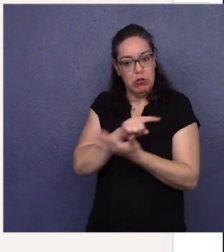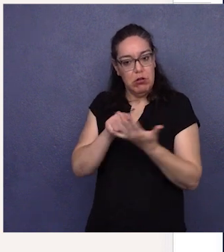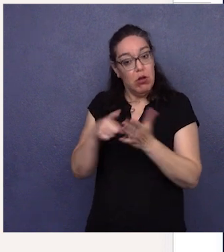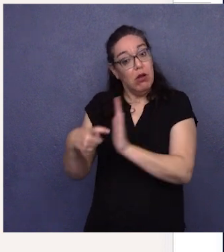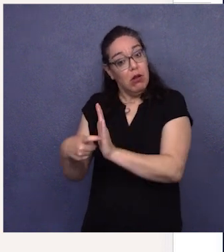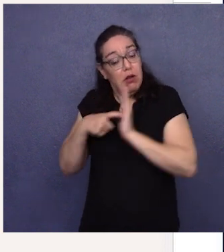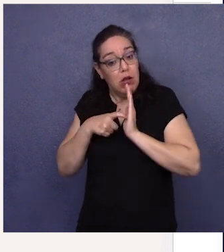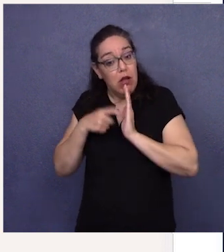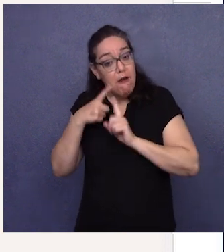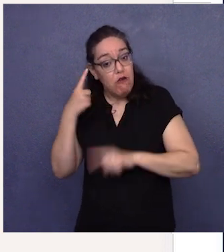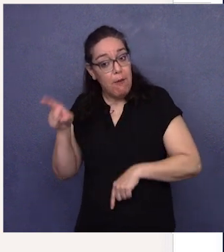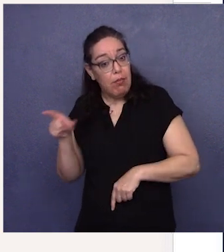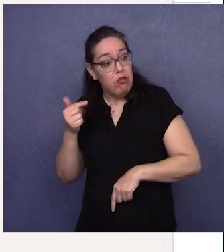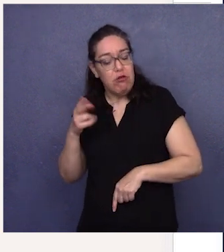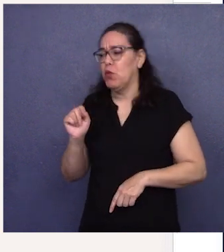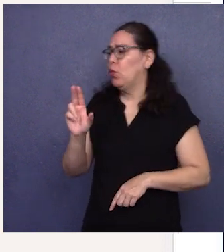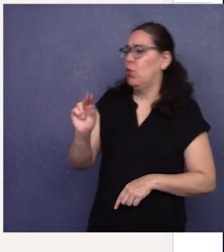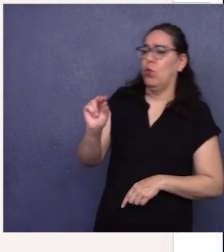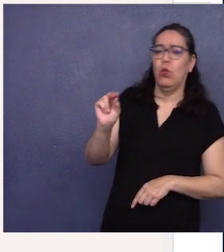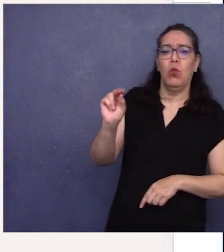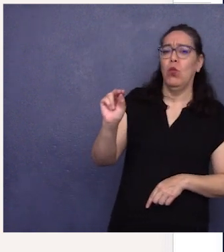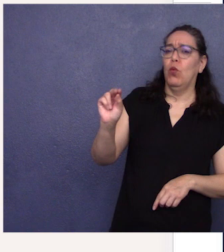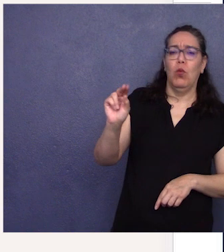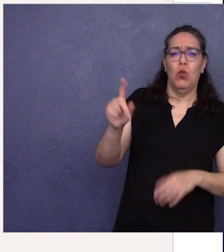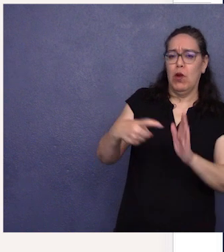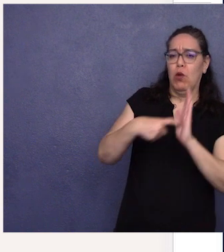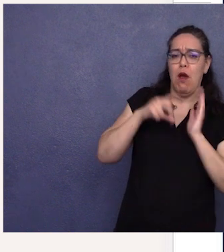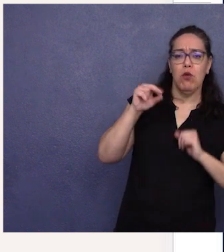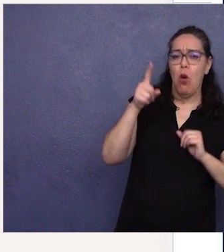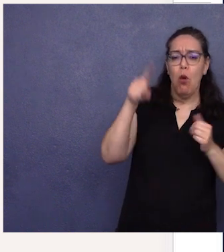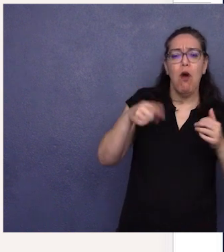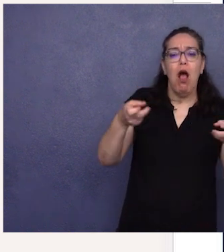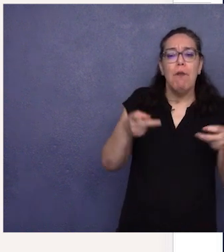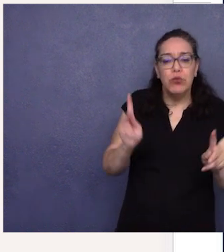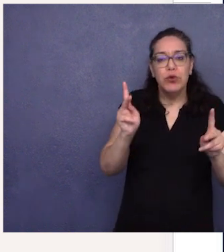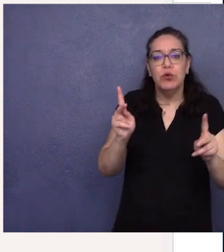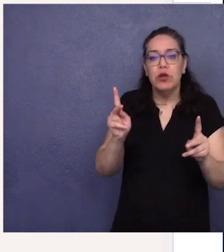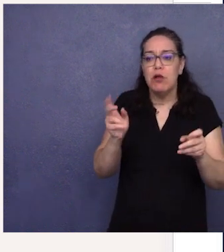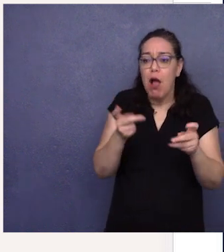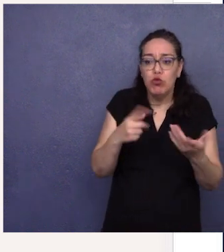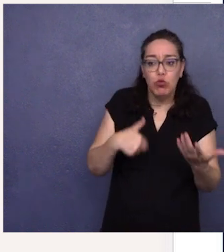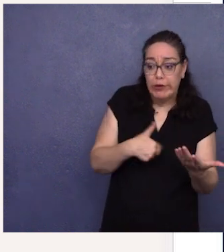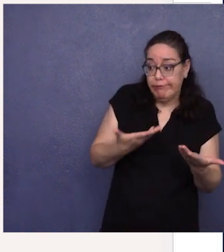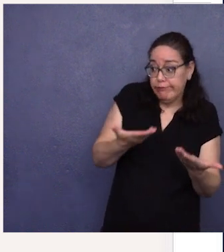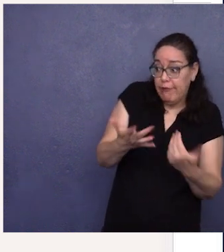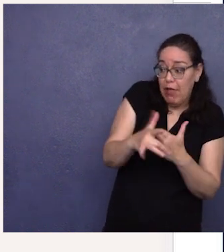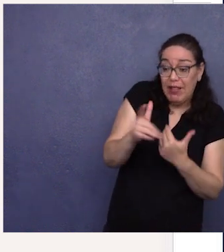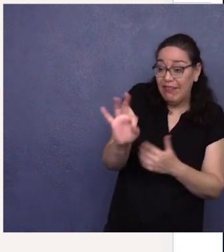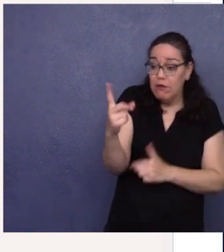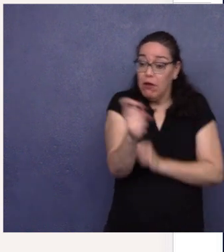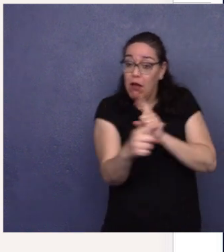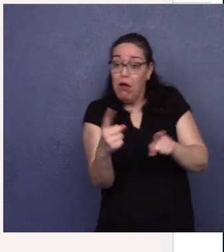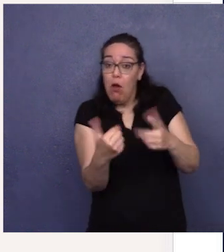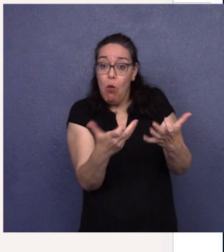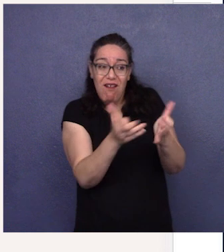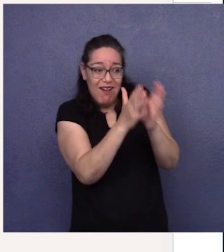this grant? No, no, these are all opportunities for you to be able to answer any questions